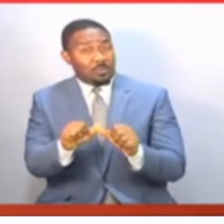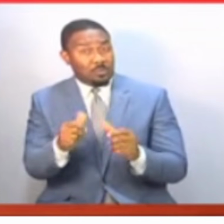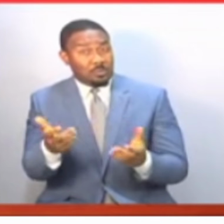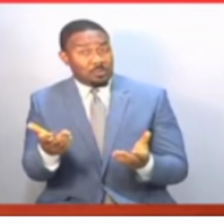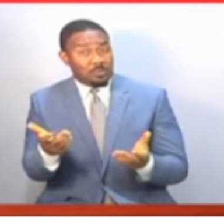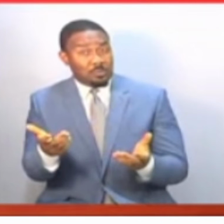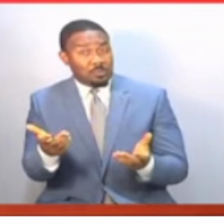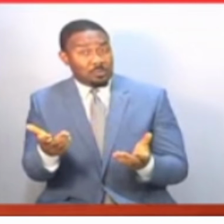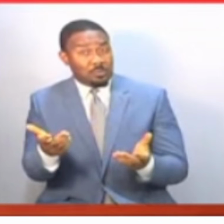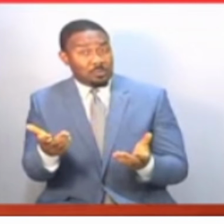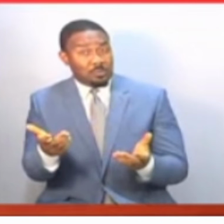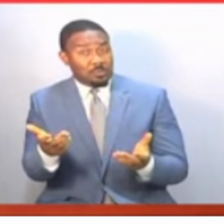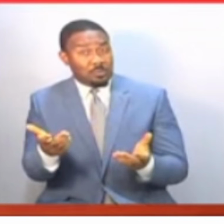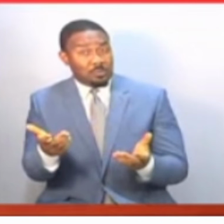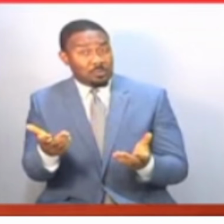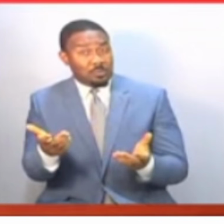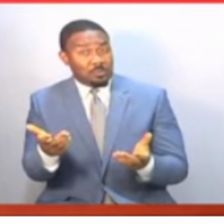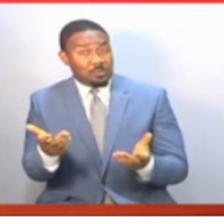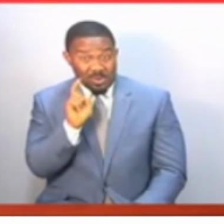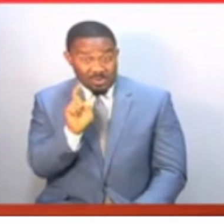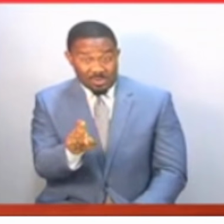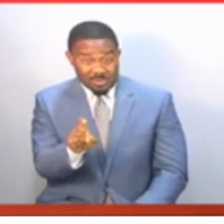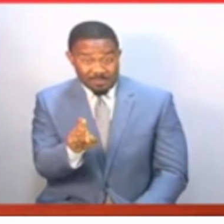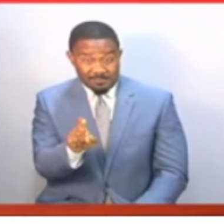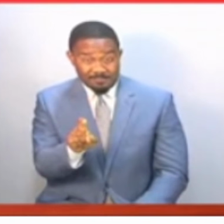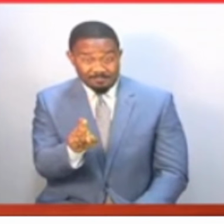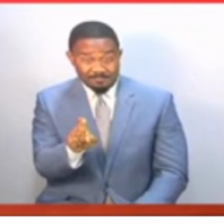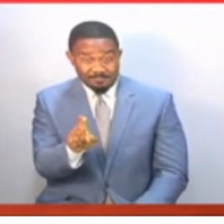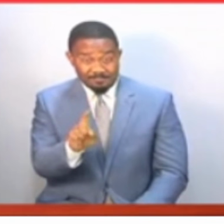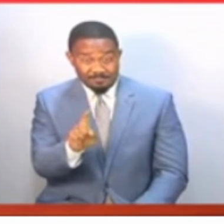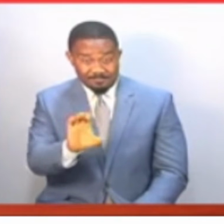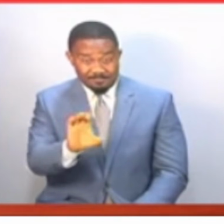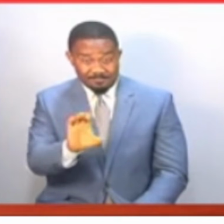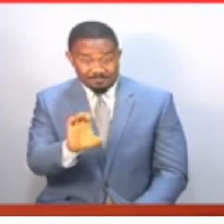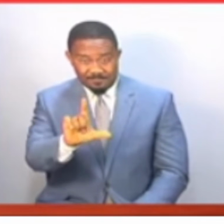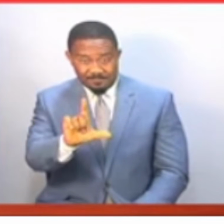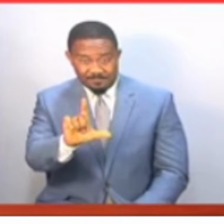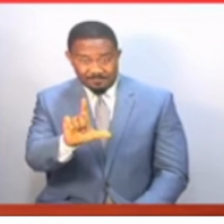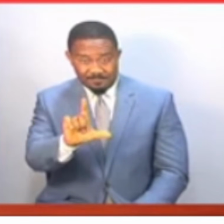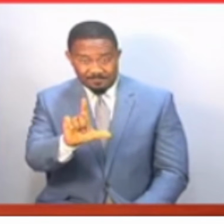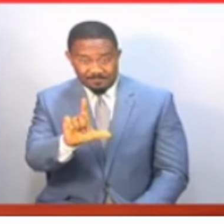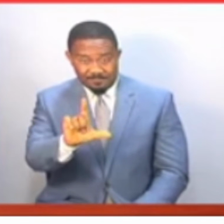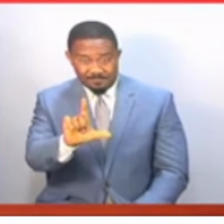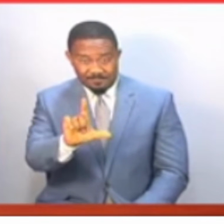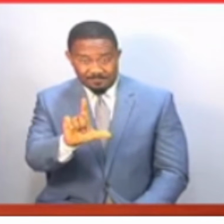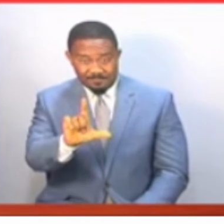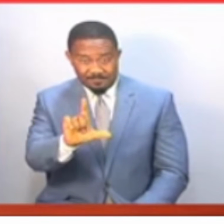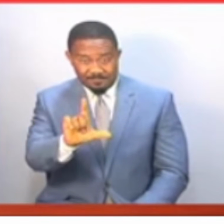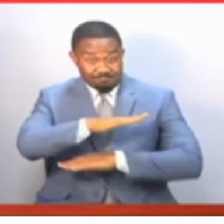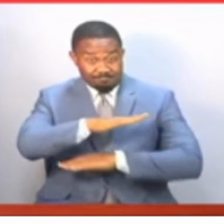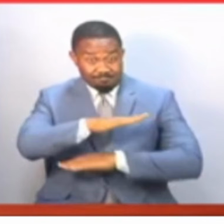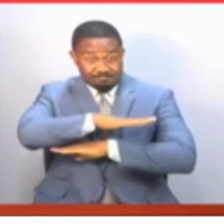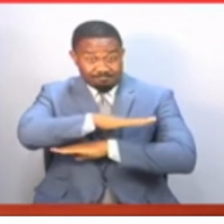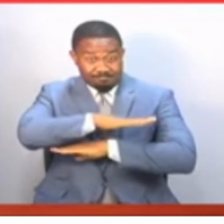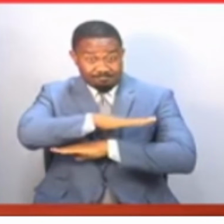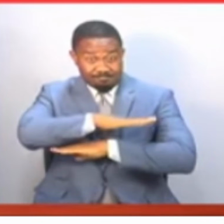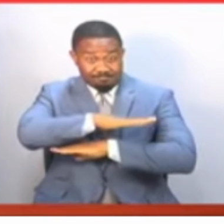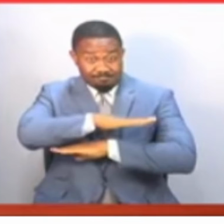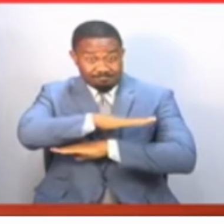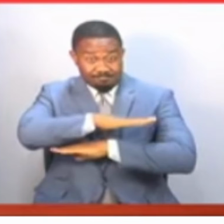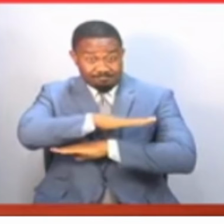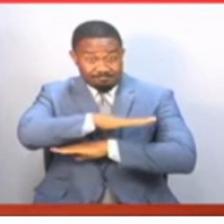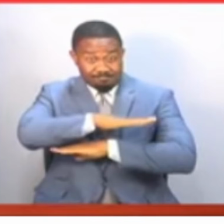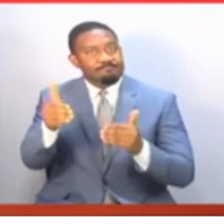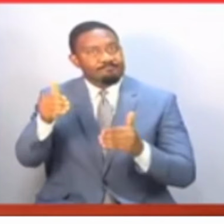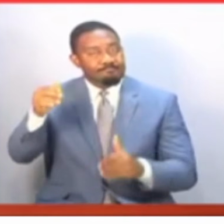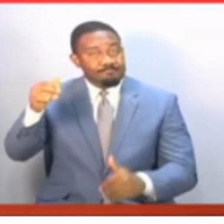I would direct the clerk at table to cause the bell